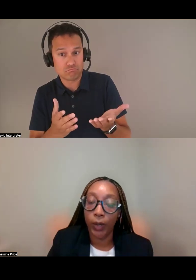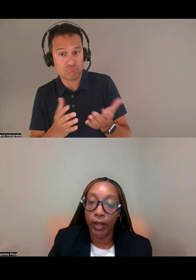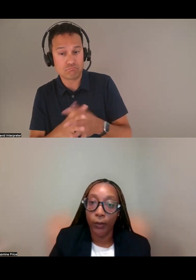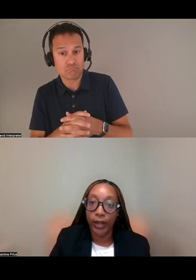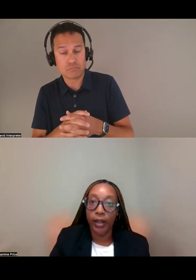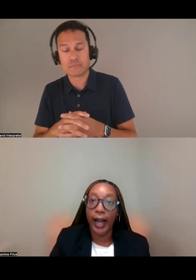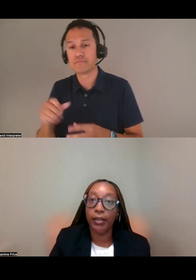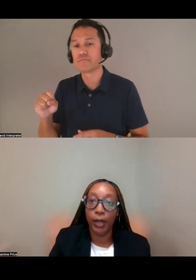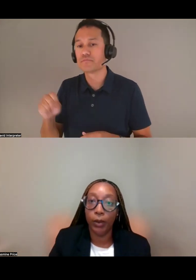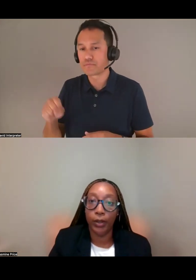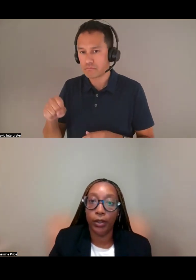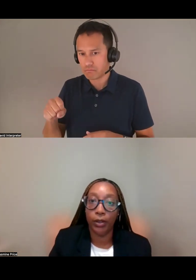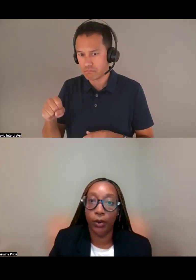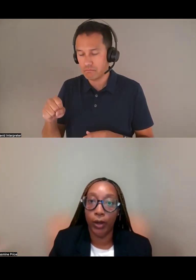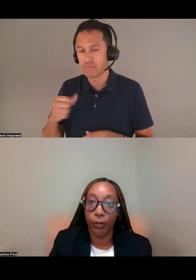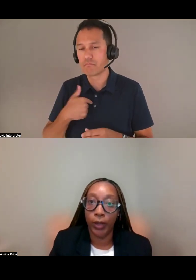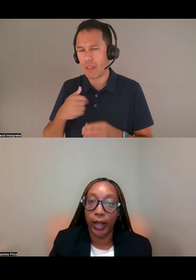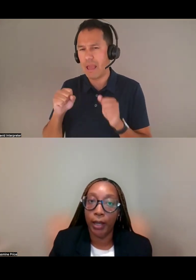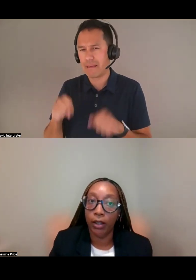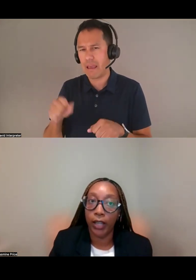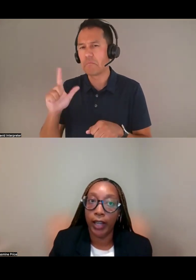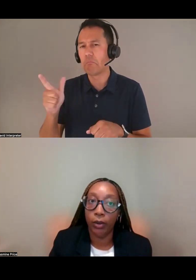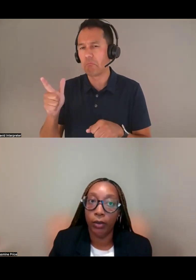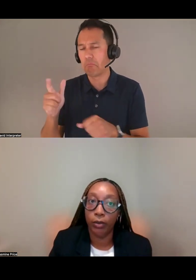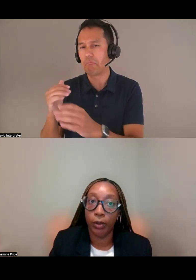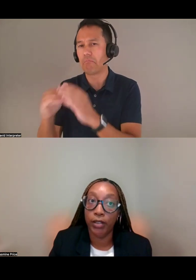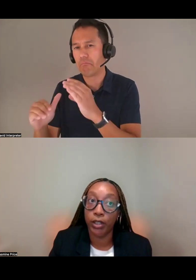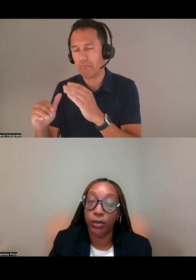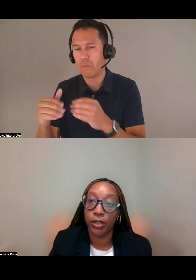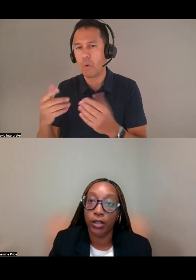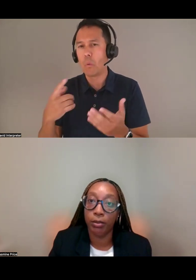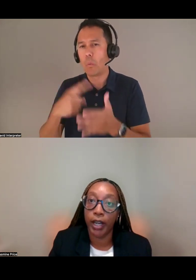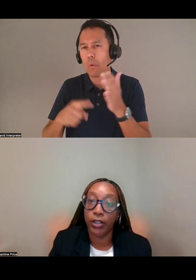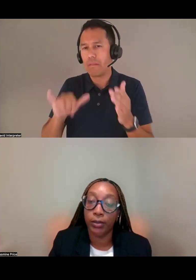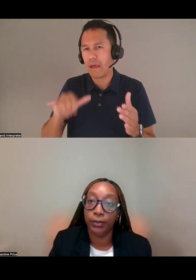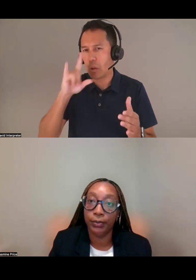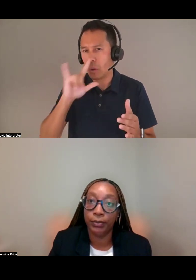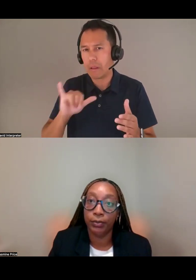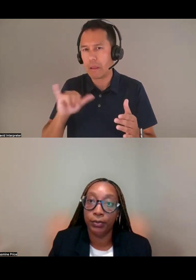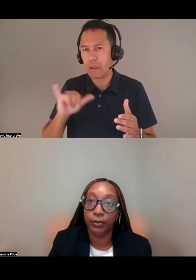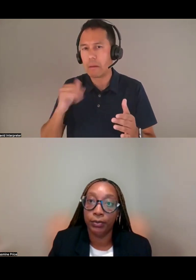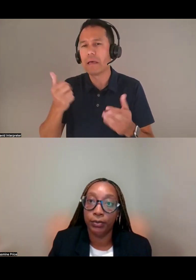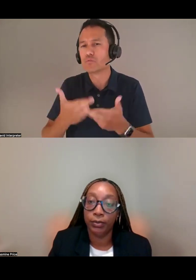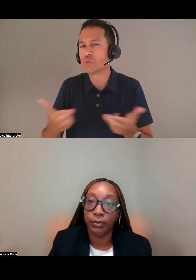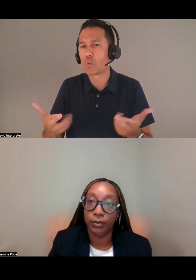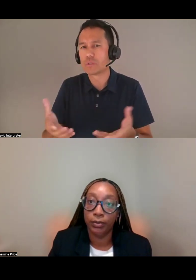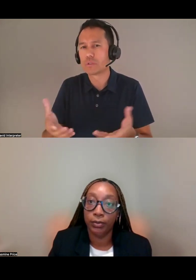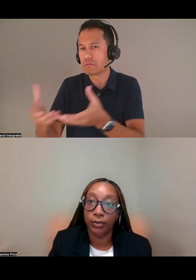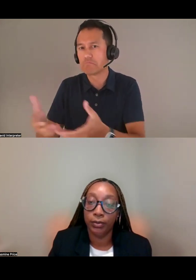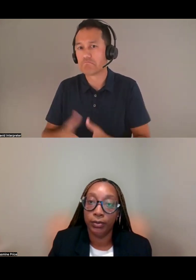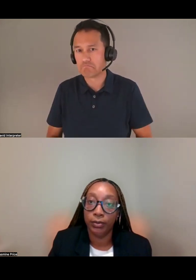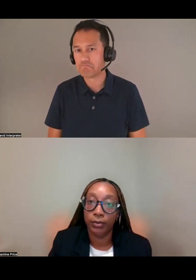Yes. So I can follow up with you on what that may look like or the best resources to provide you.